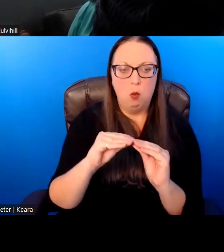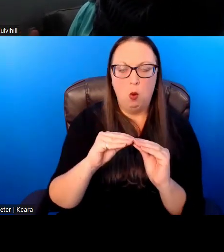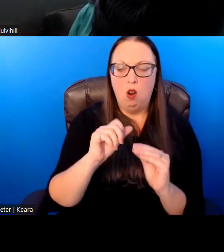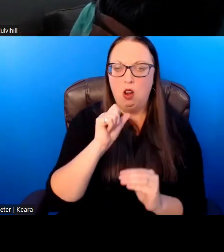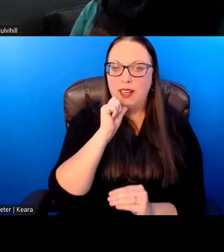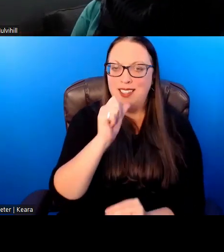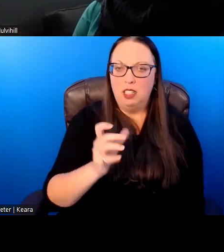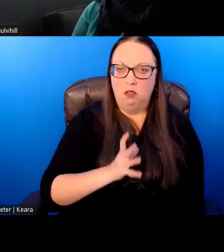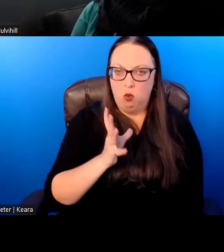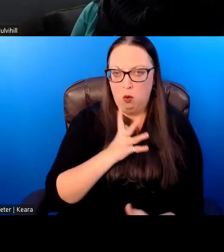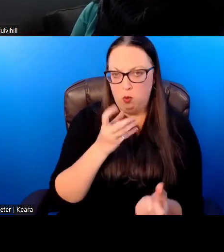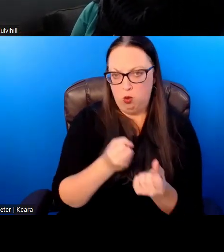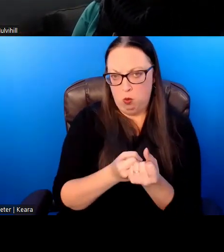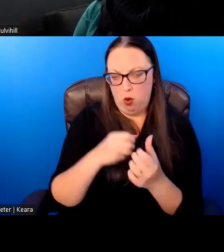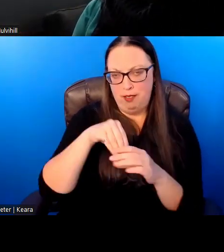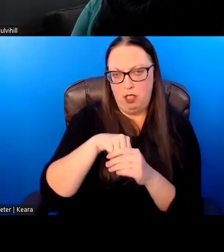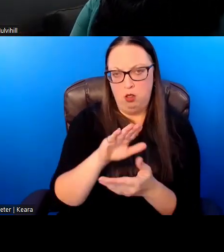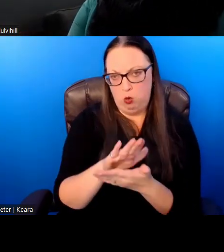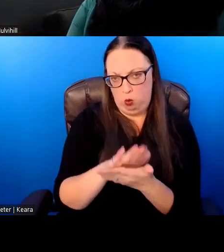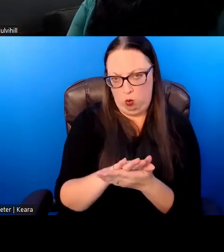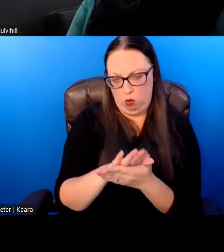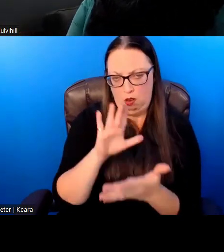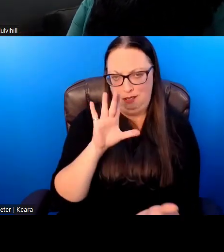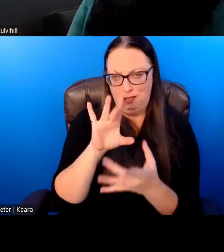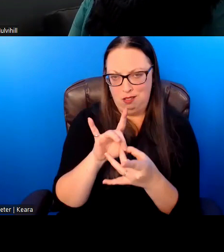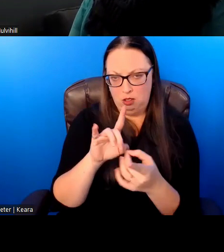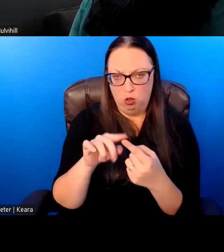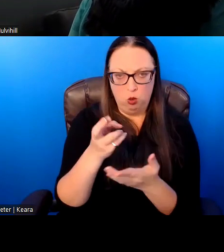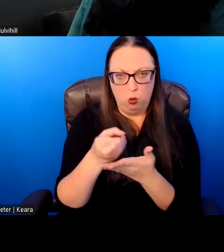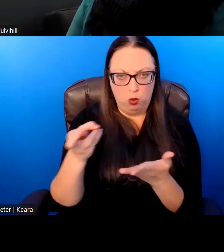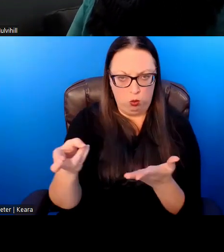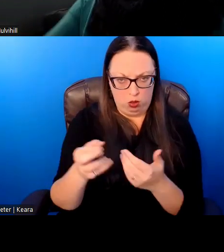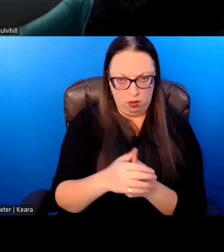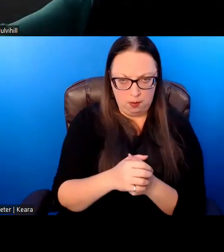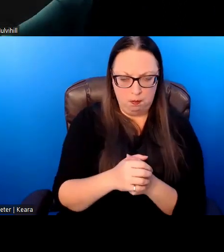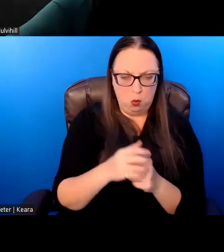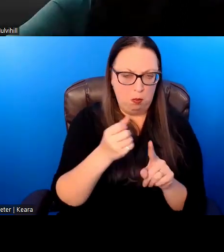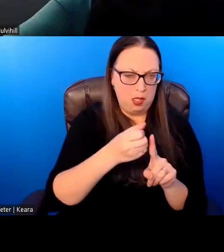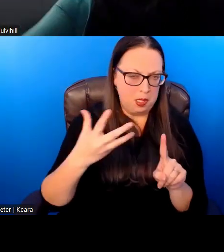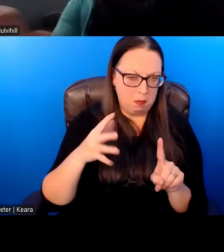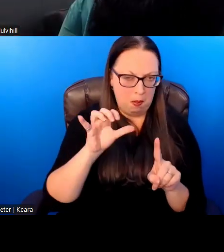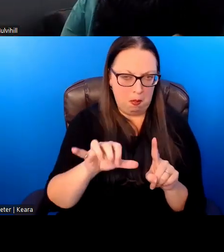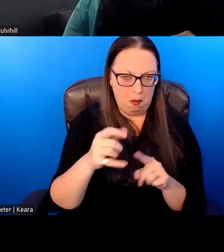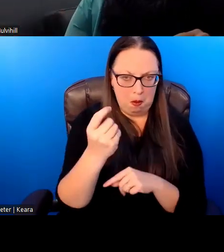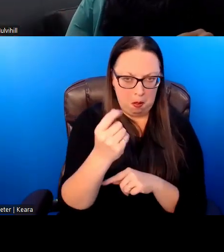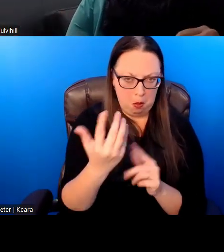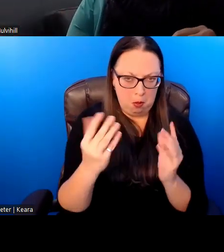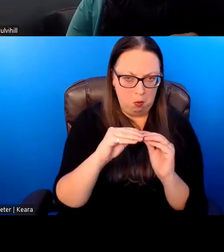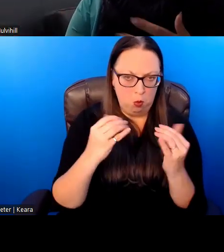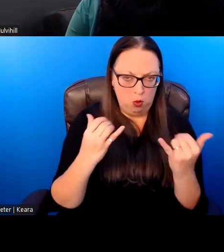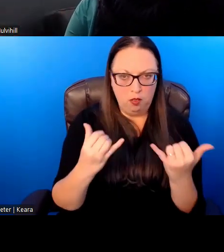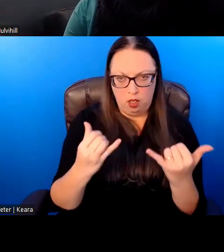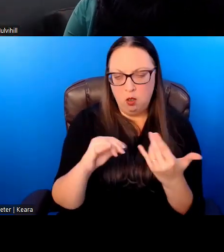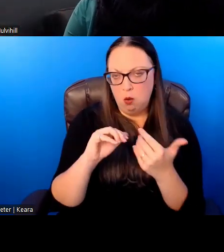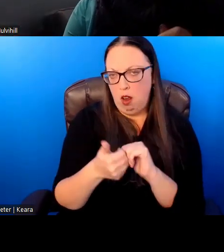in schools, and as well as connections to resources. So I'll talk a little bit more now about how we've